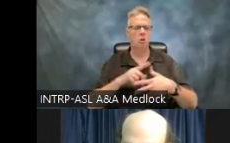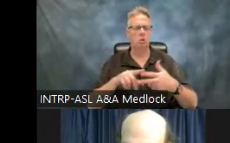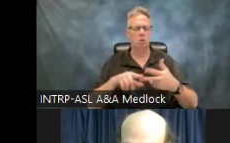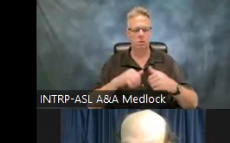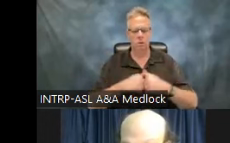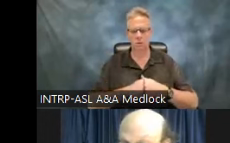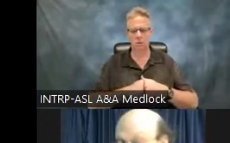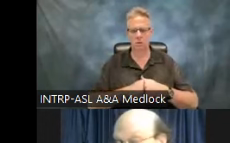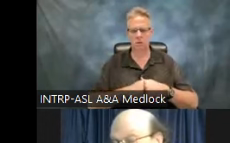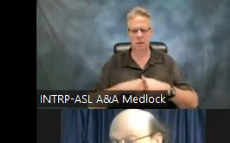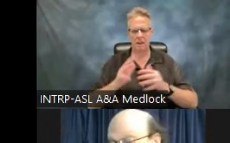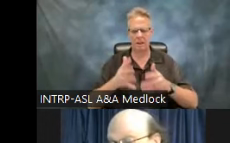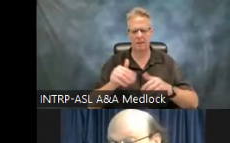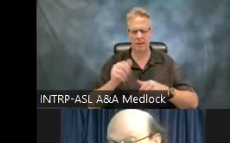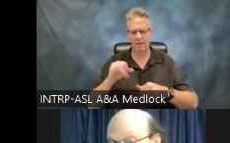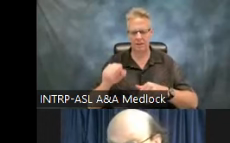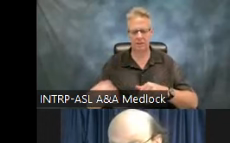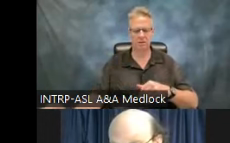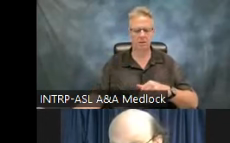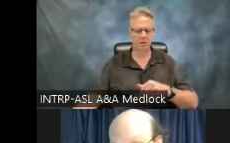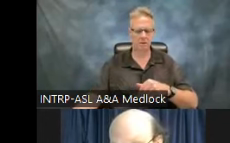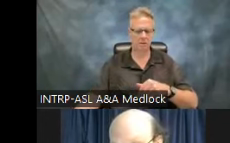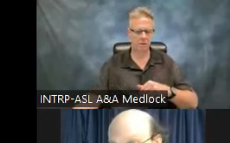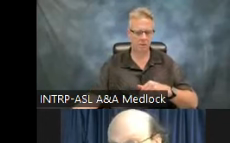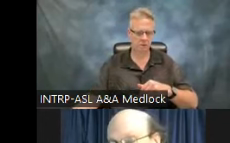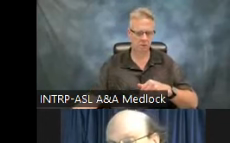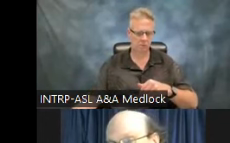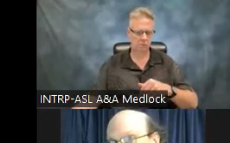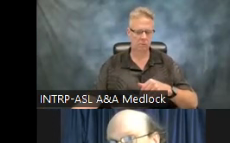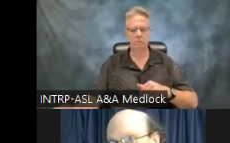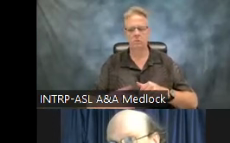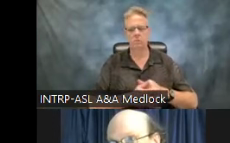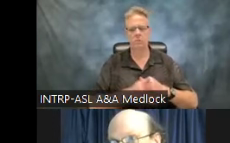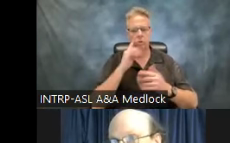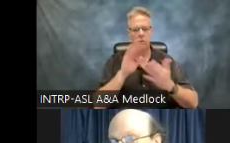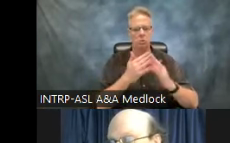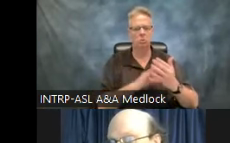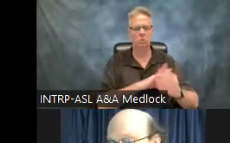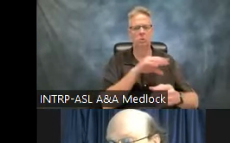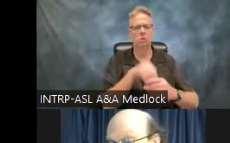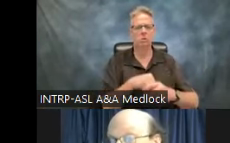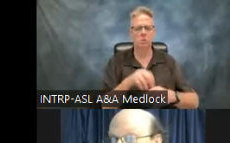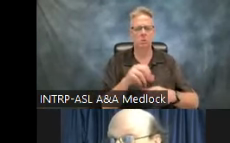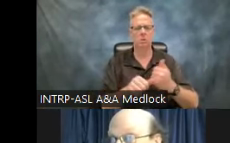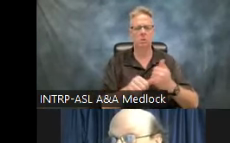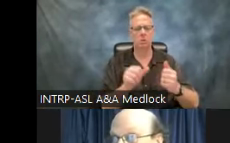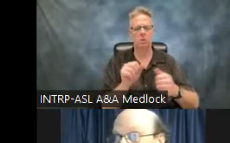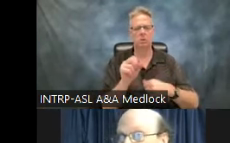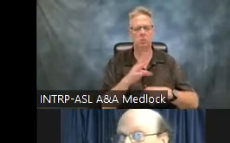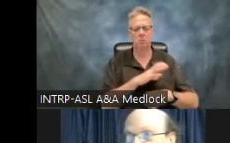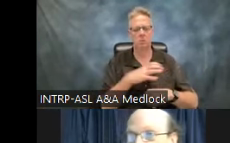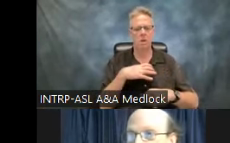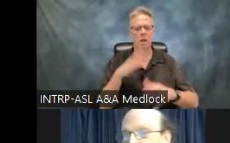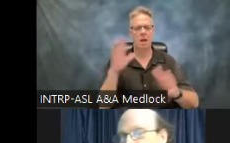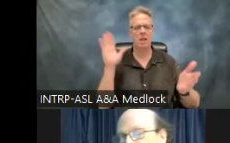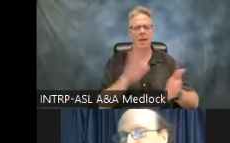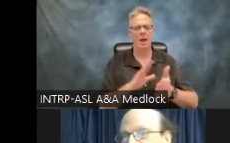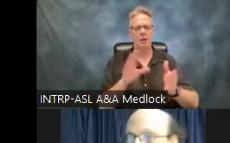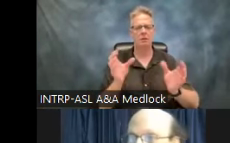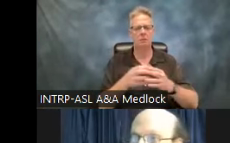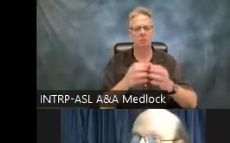as is, and then recreate the community engagement subcommittee to meet not as frequently because it's